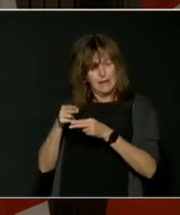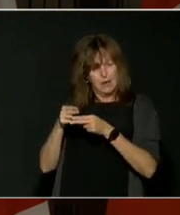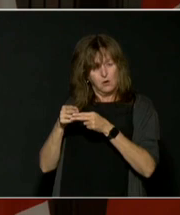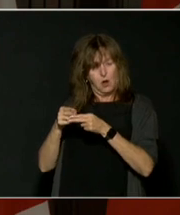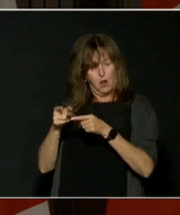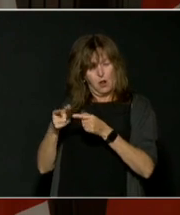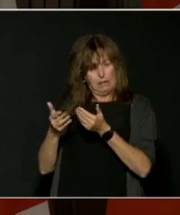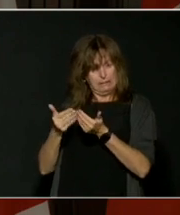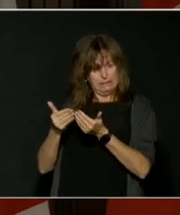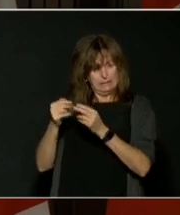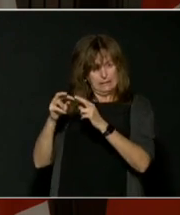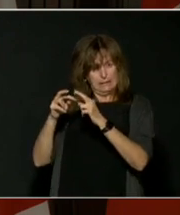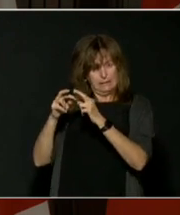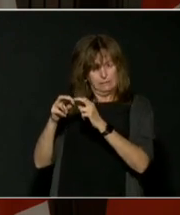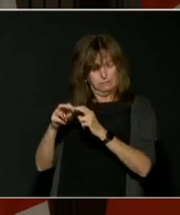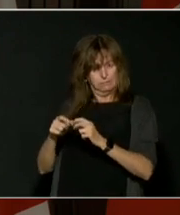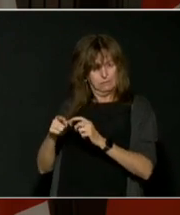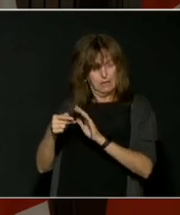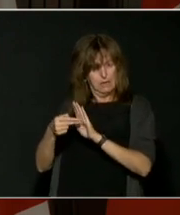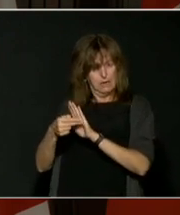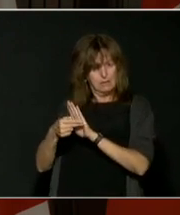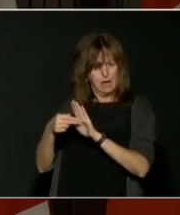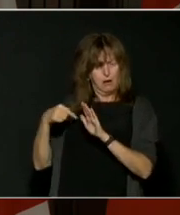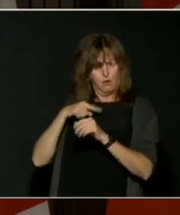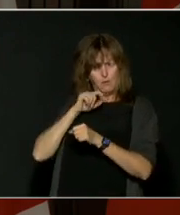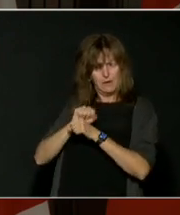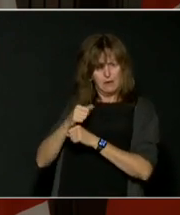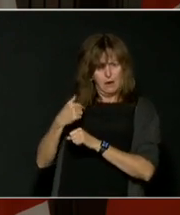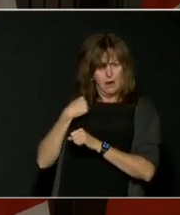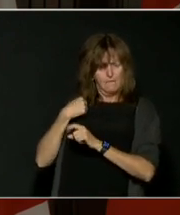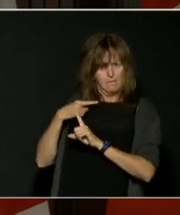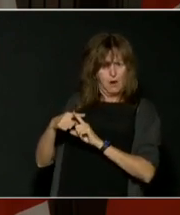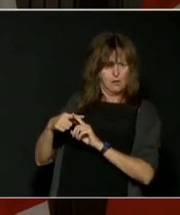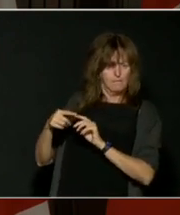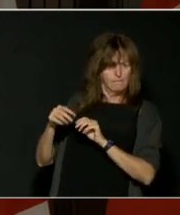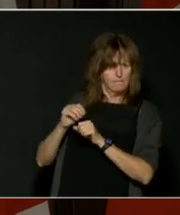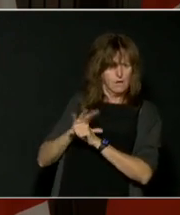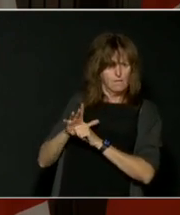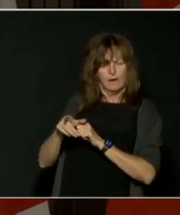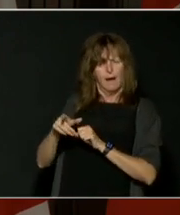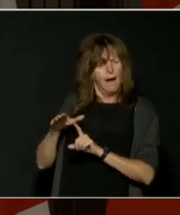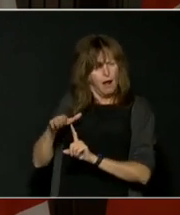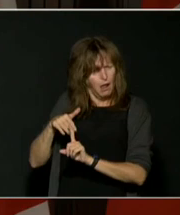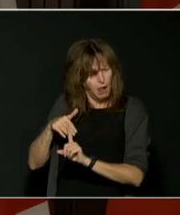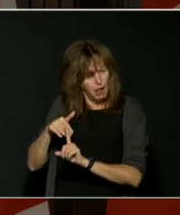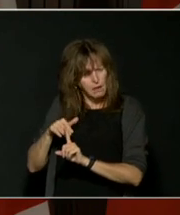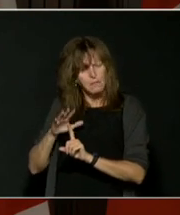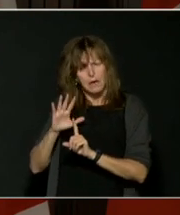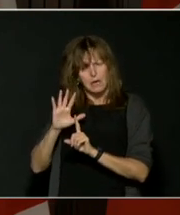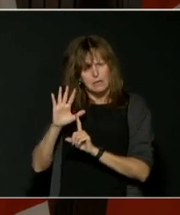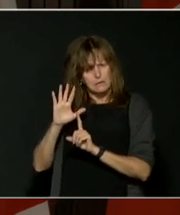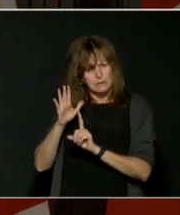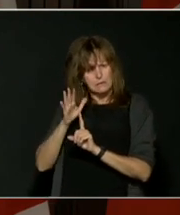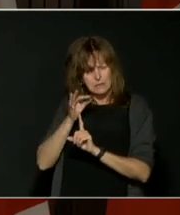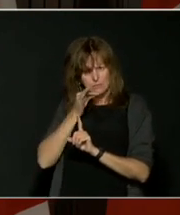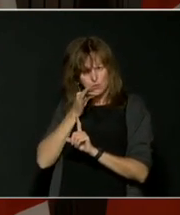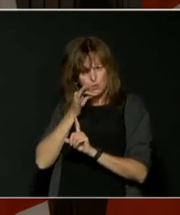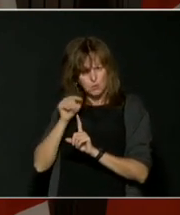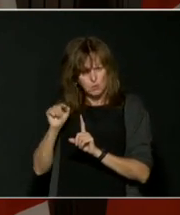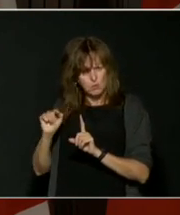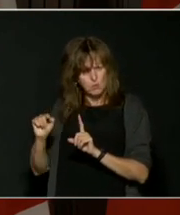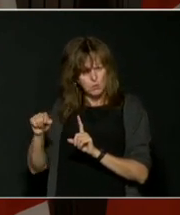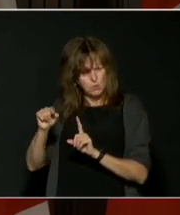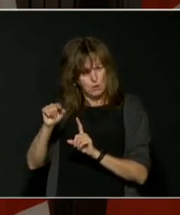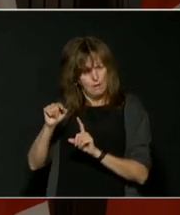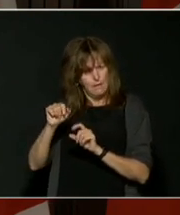Matt Anderson described, but I think there is some optimism in terms of them being able to be used in a different way, in